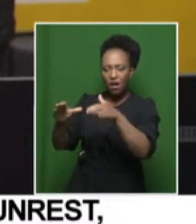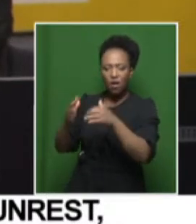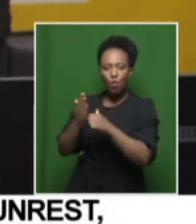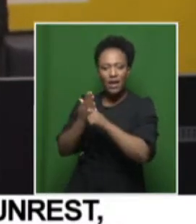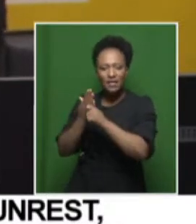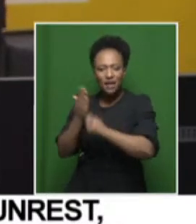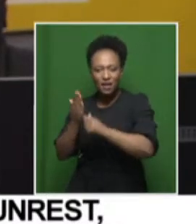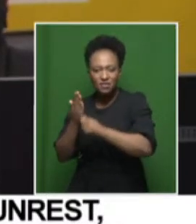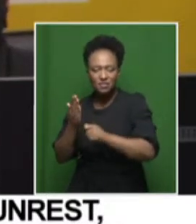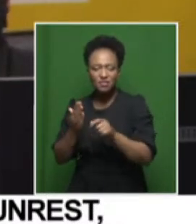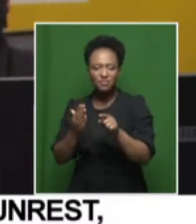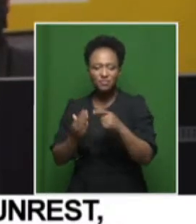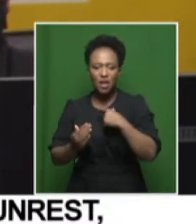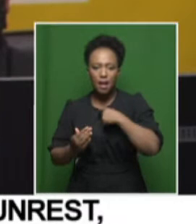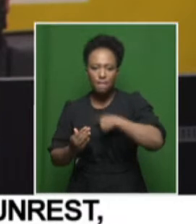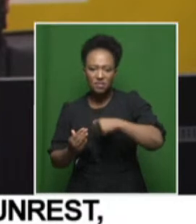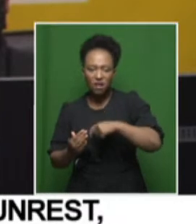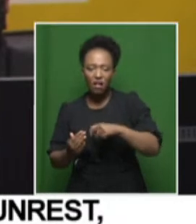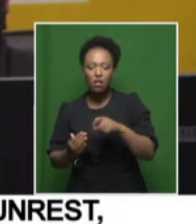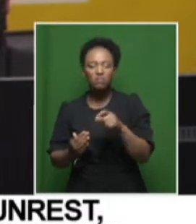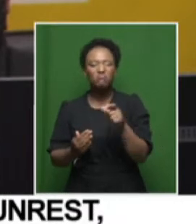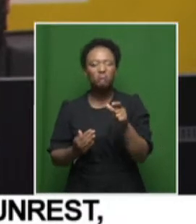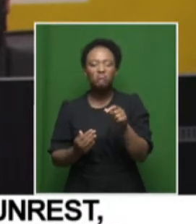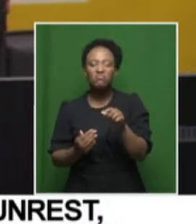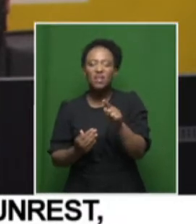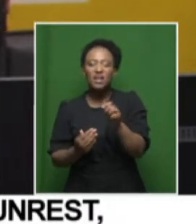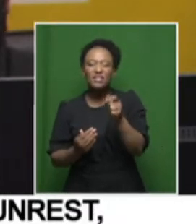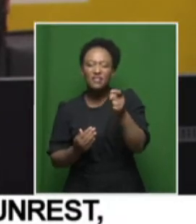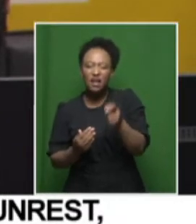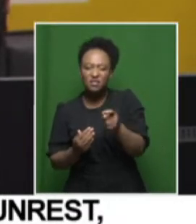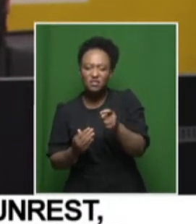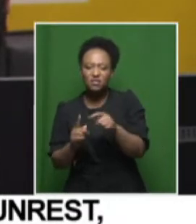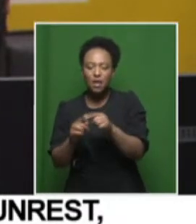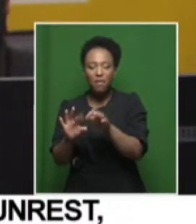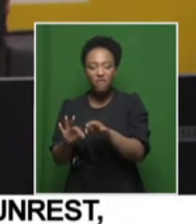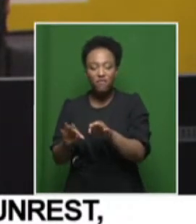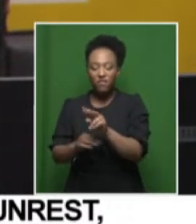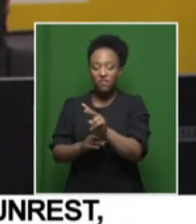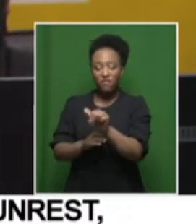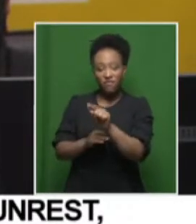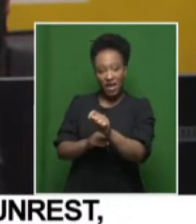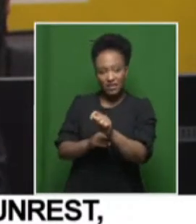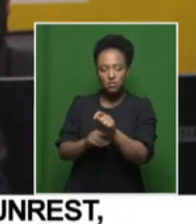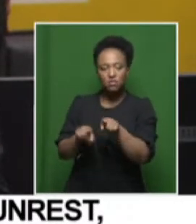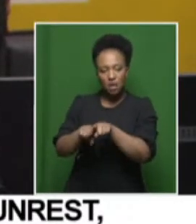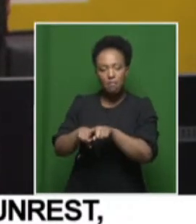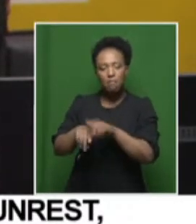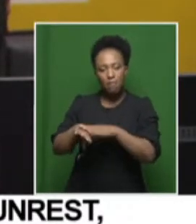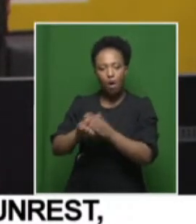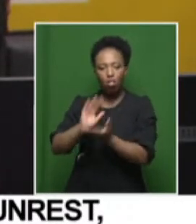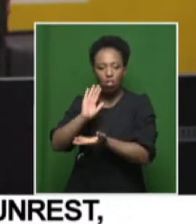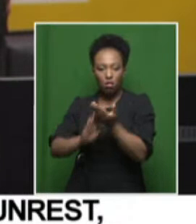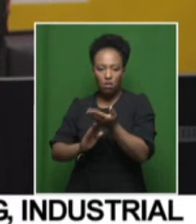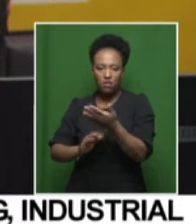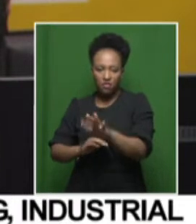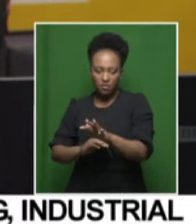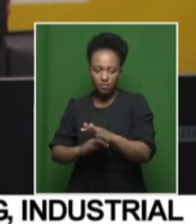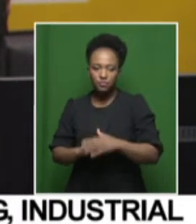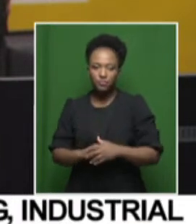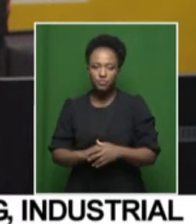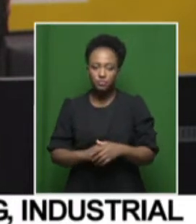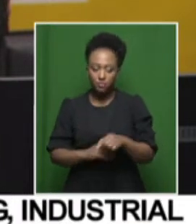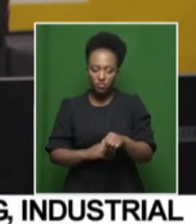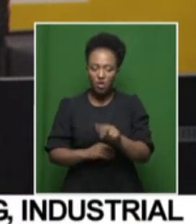instruments, such as personal income tax and value-added tax. Madam Speaker, this year marks the